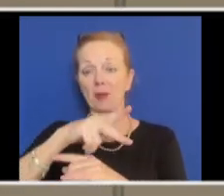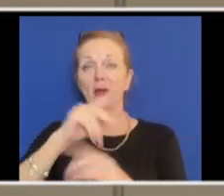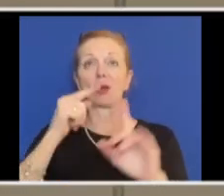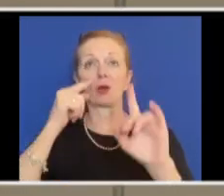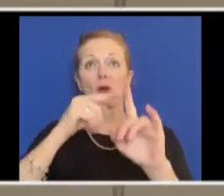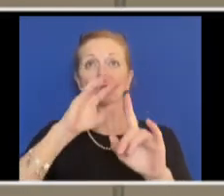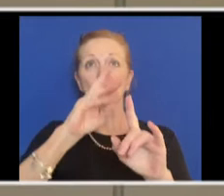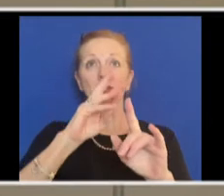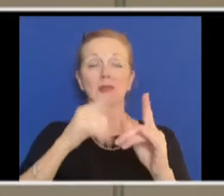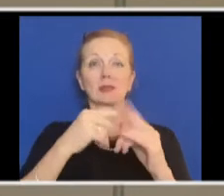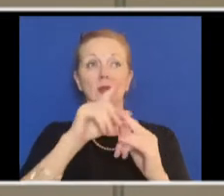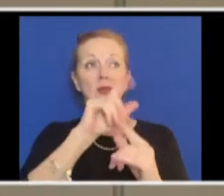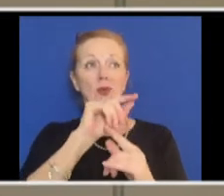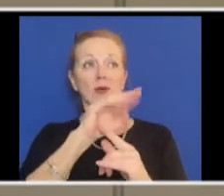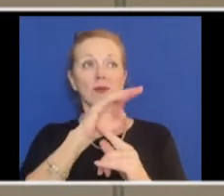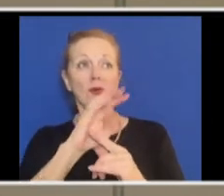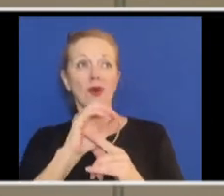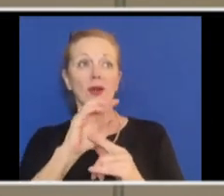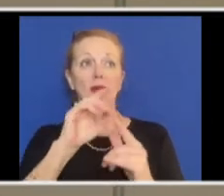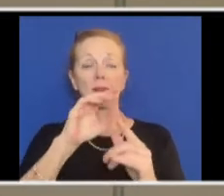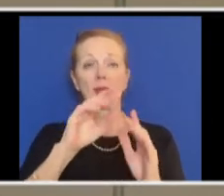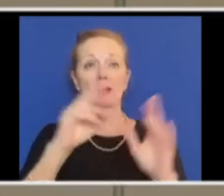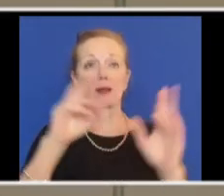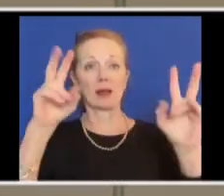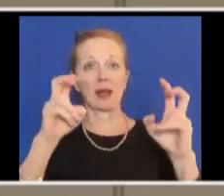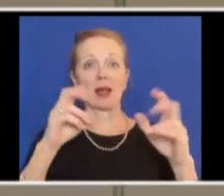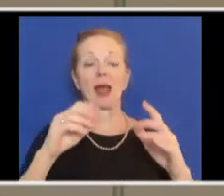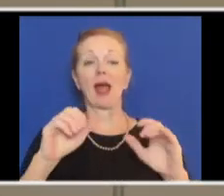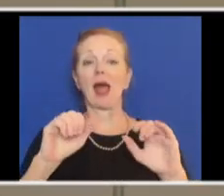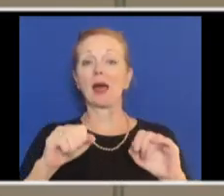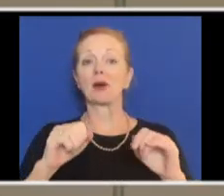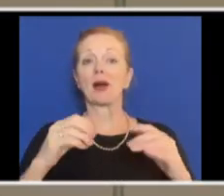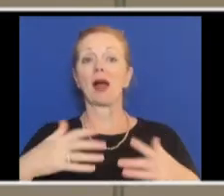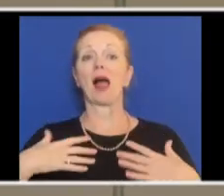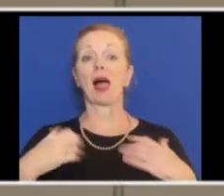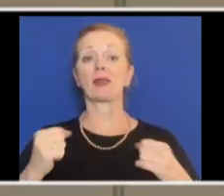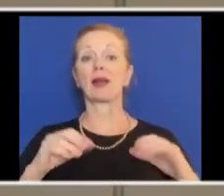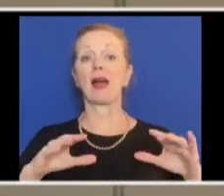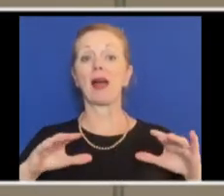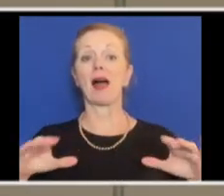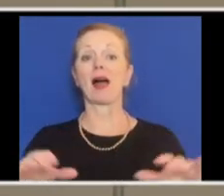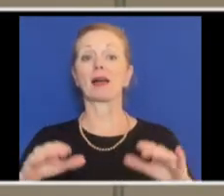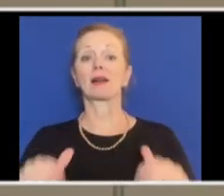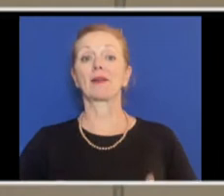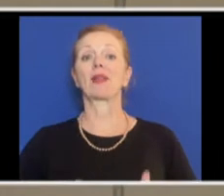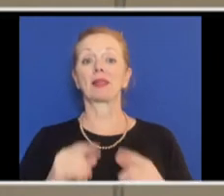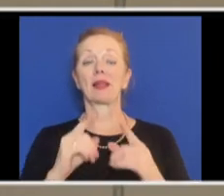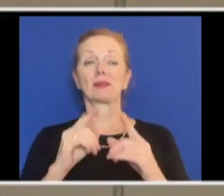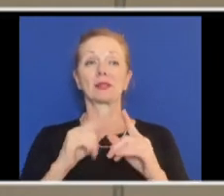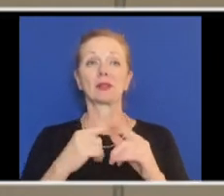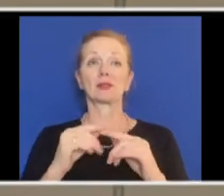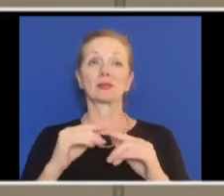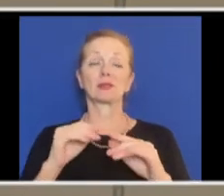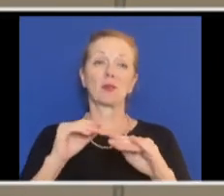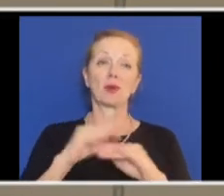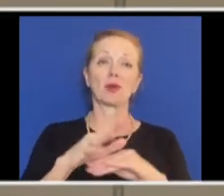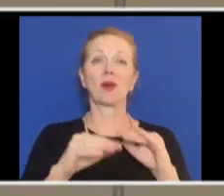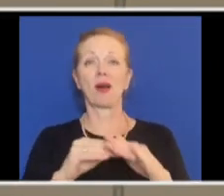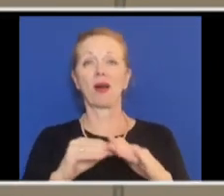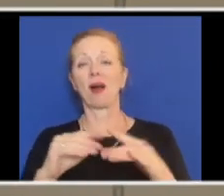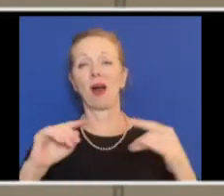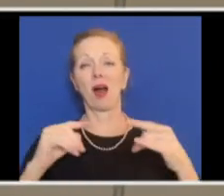comprehensive plan to quote enable healthy and active Lifestyles by reducing exposure to harmful environmental